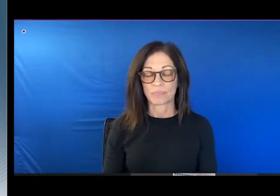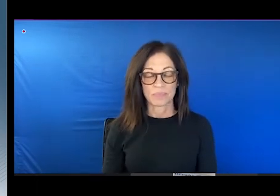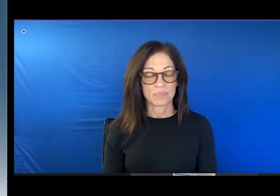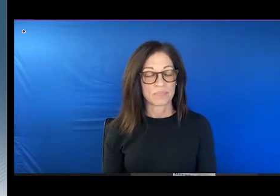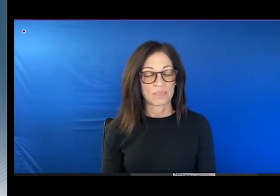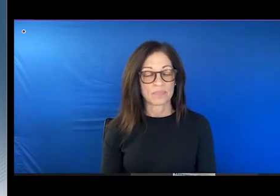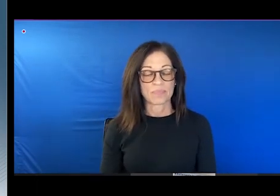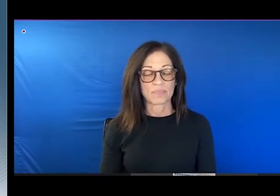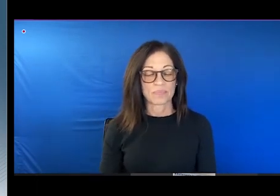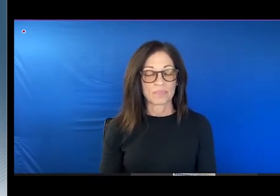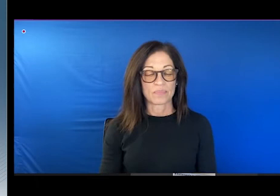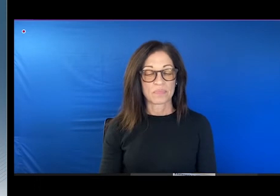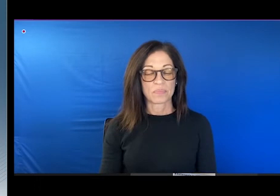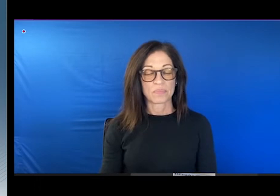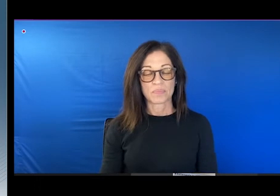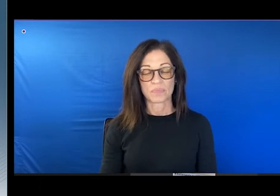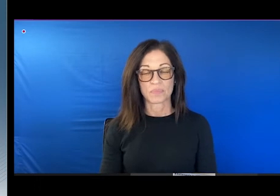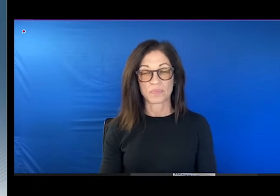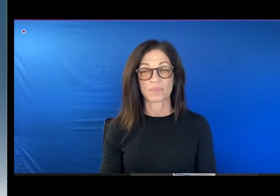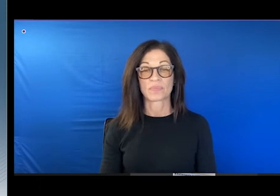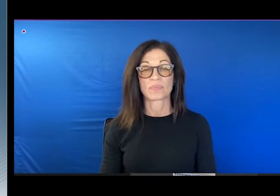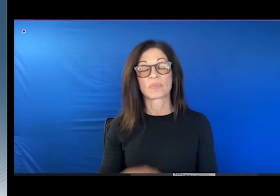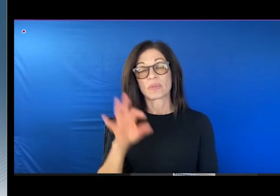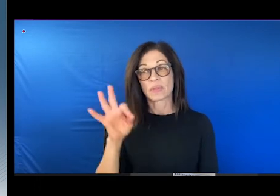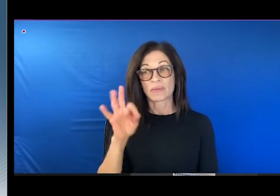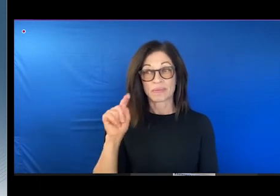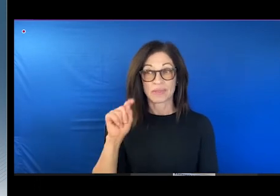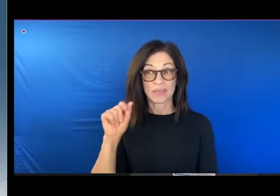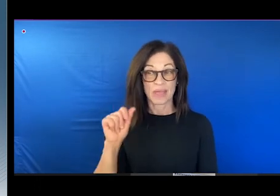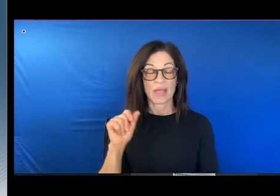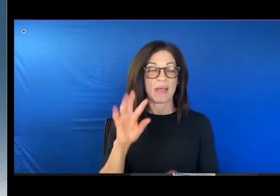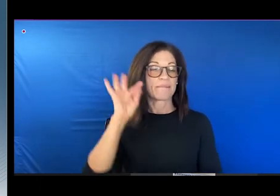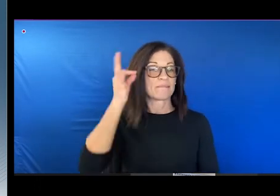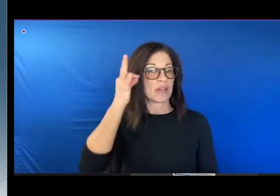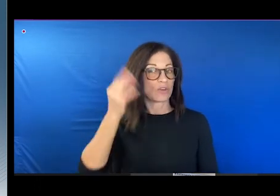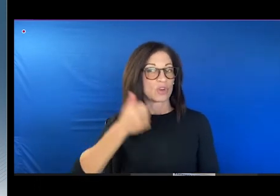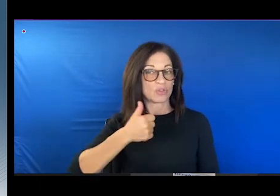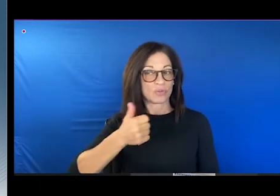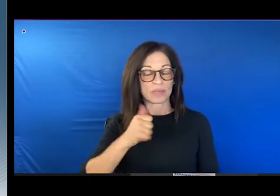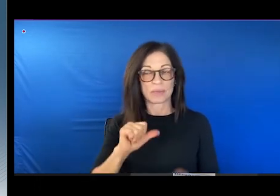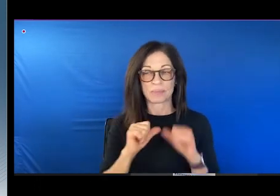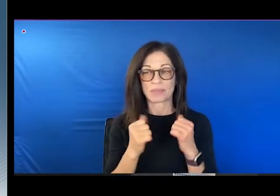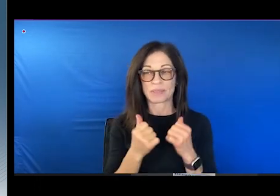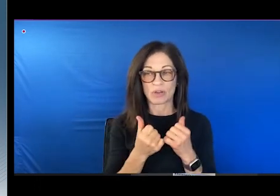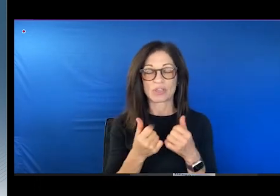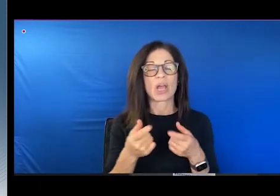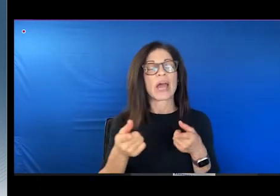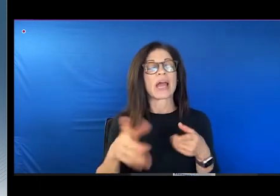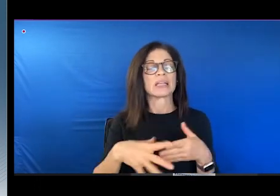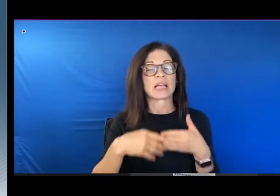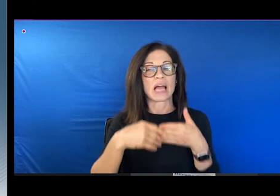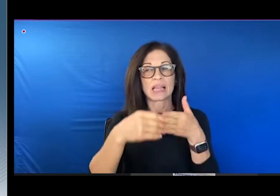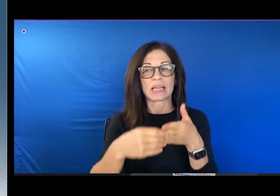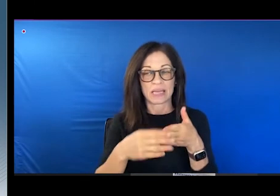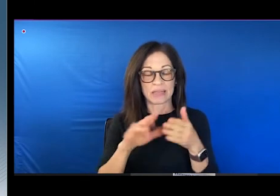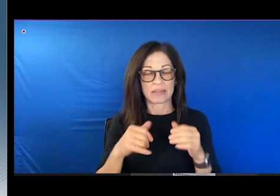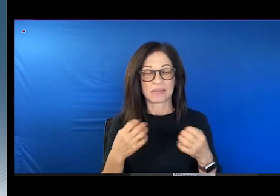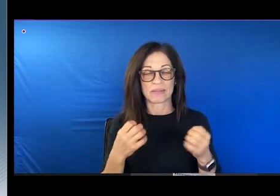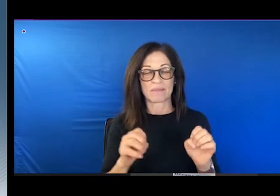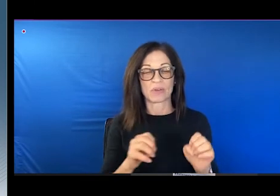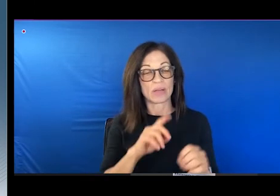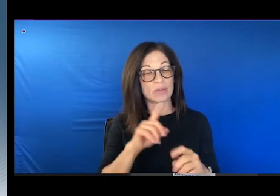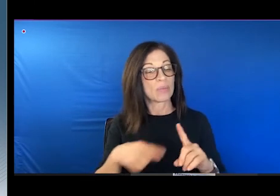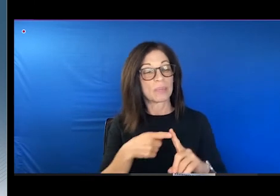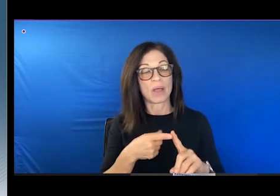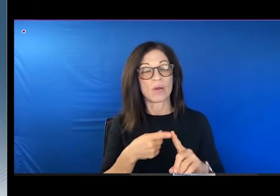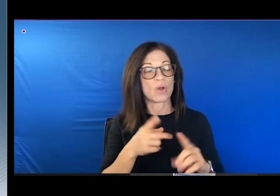acronym CCAM, CCAM, CCAM. FTA, the Federal Transit Administration, is leading this effort, and